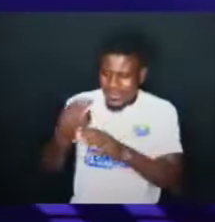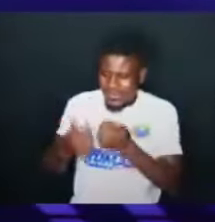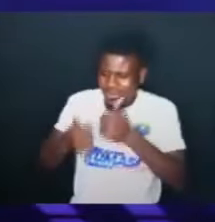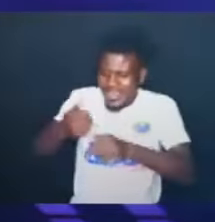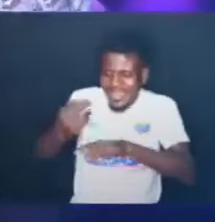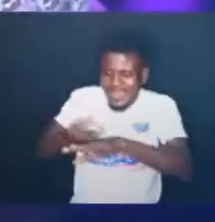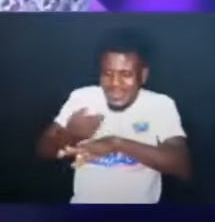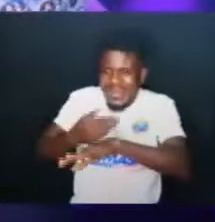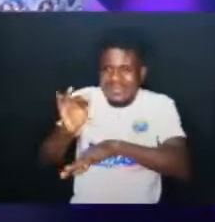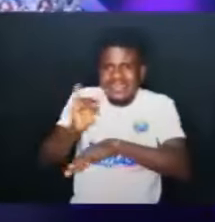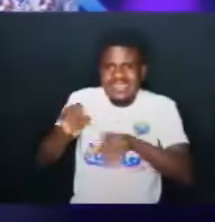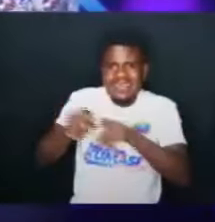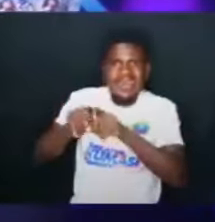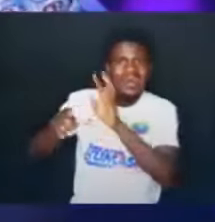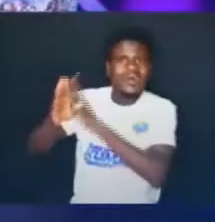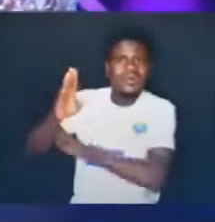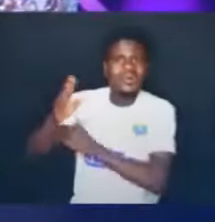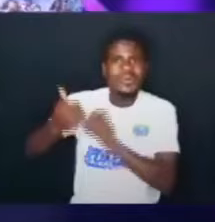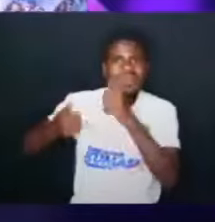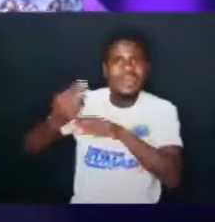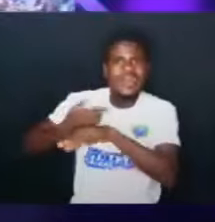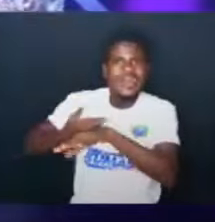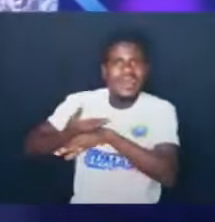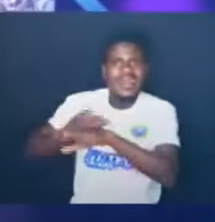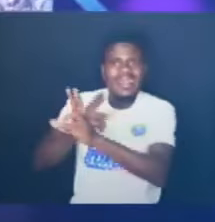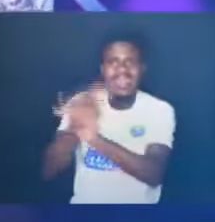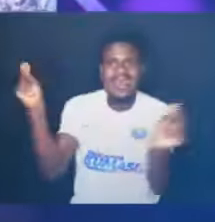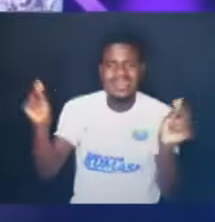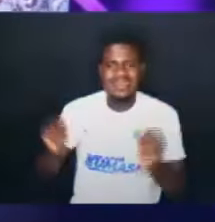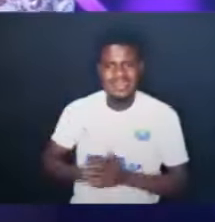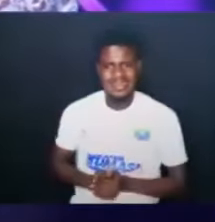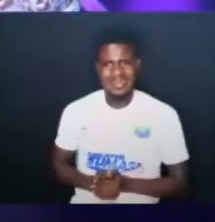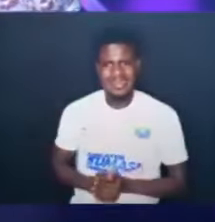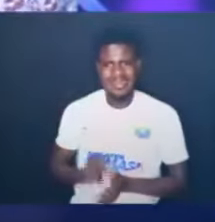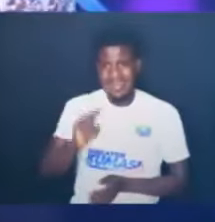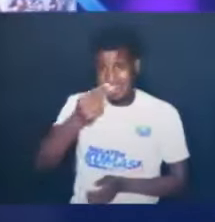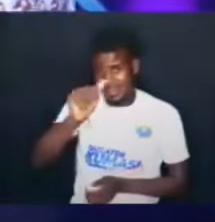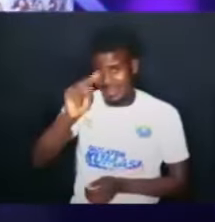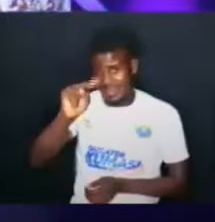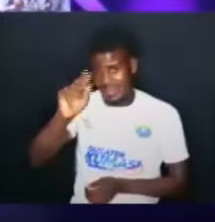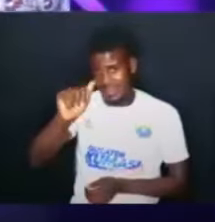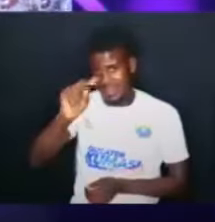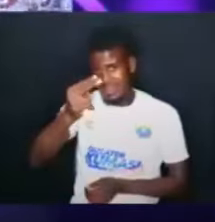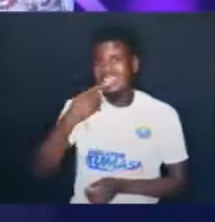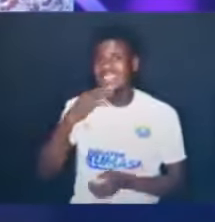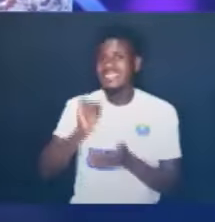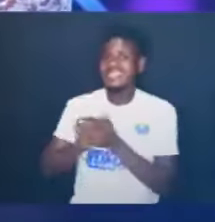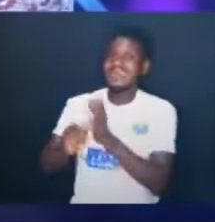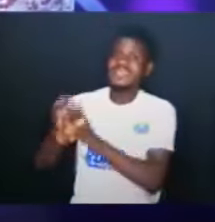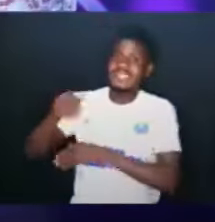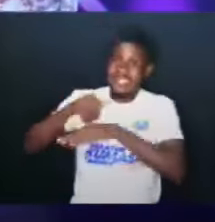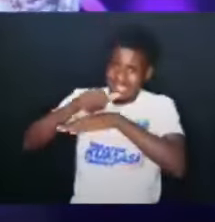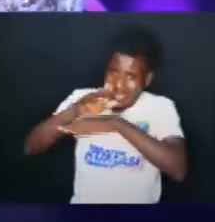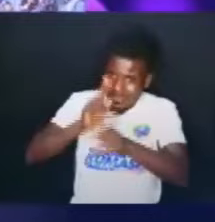I'm talking about. Now Hannah says, he sends people to the grave and he brings them